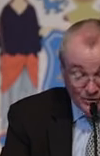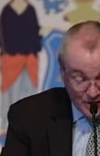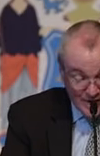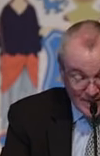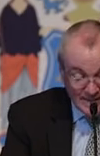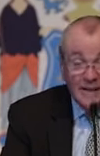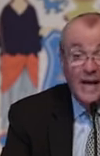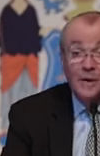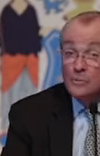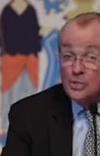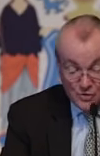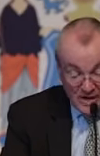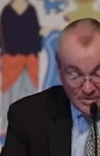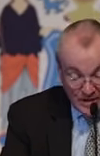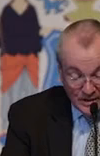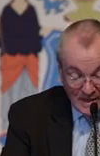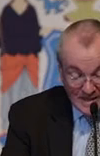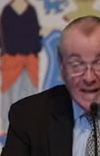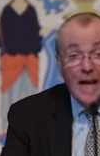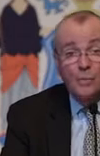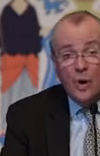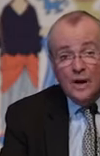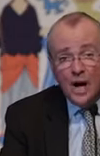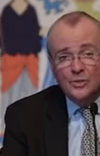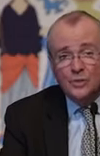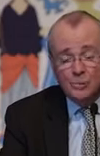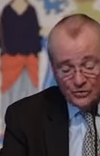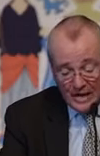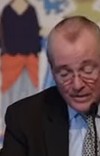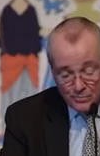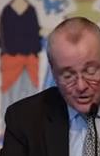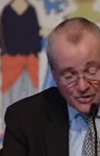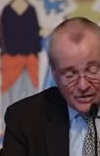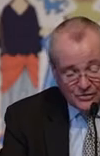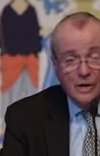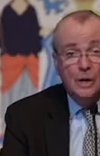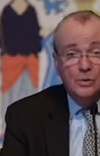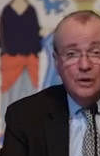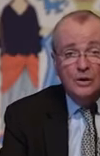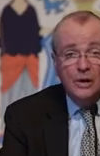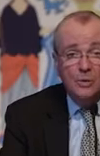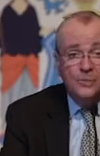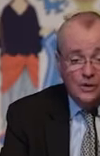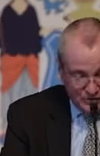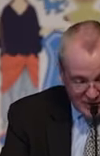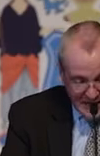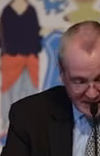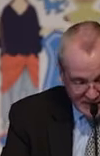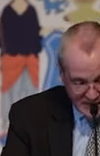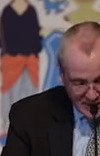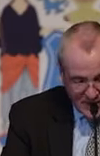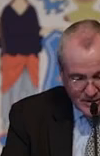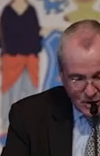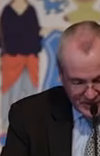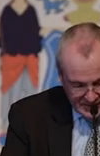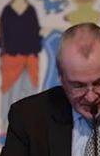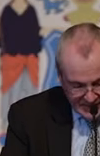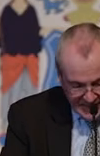network is carrying it, and it will be streamed online. And 100% of the proceeds will go to help those impacted